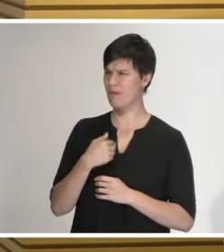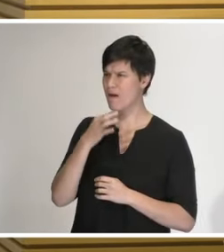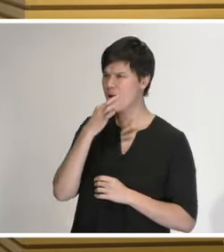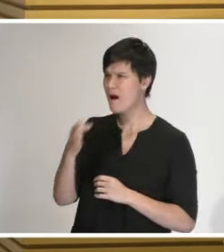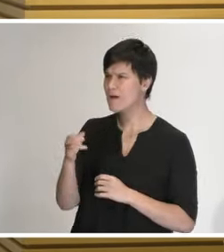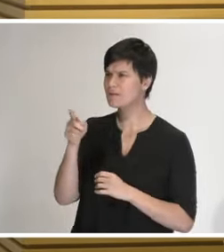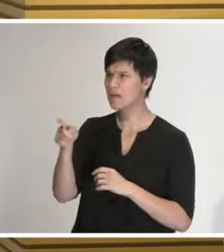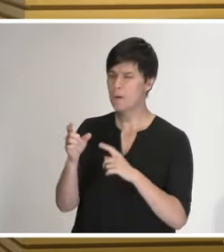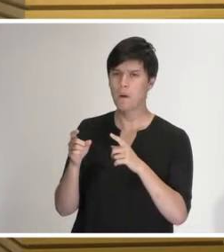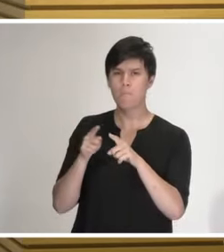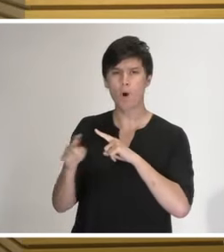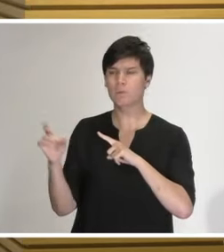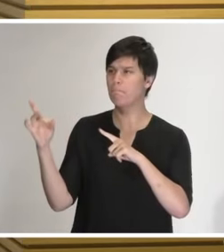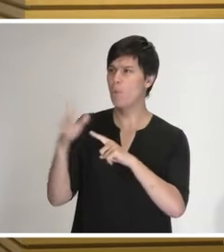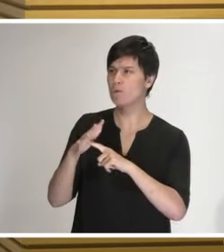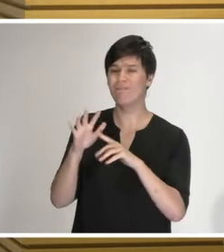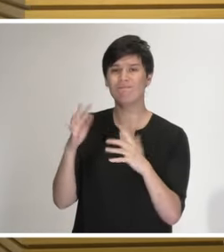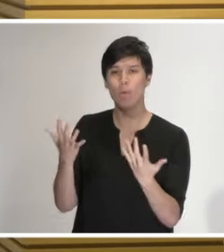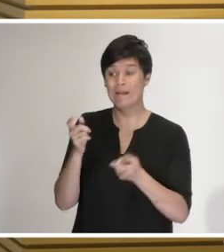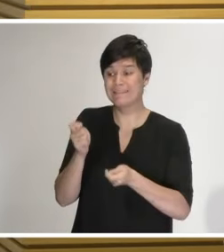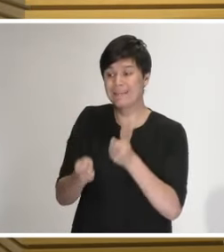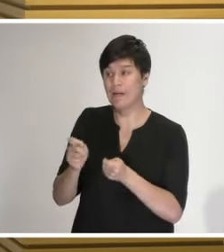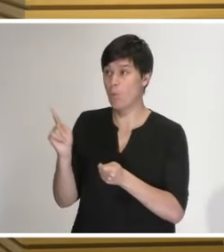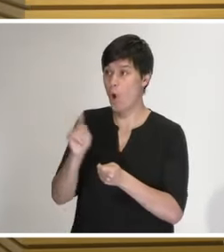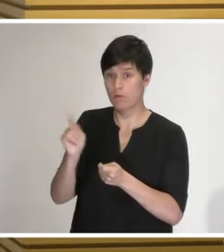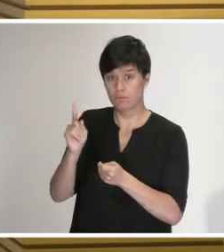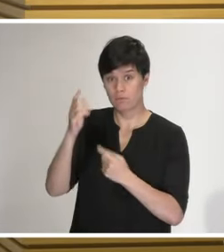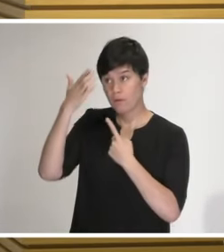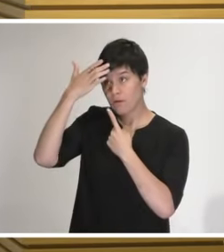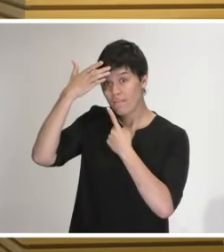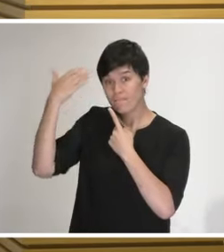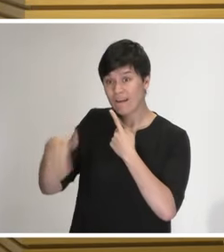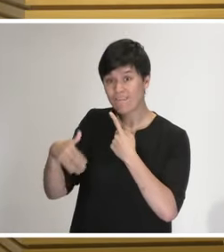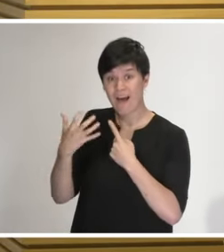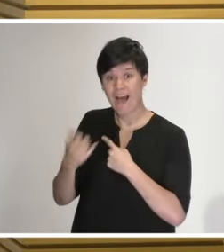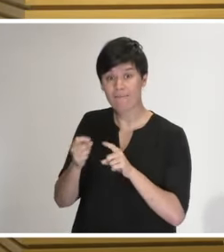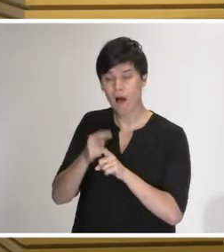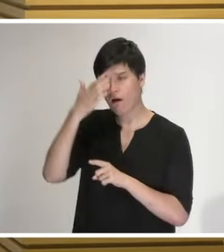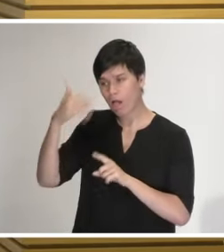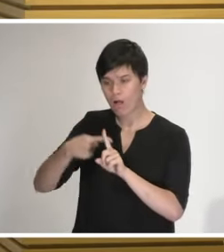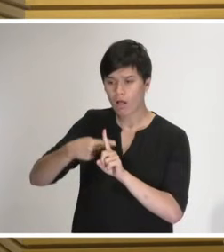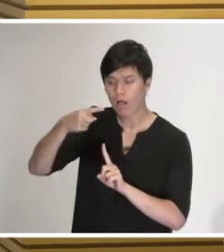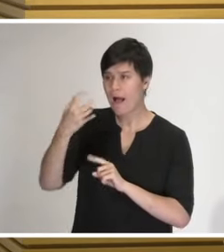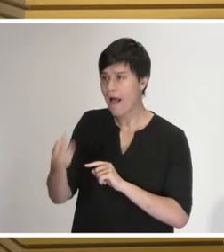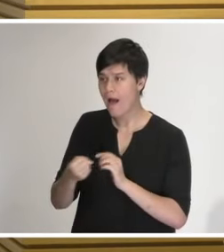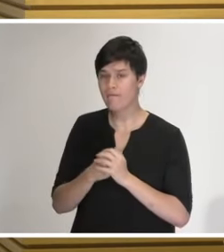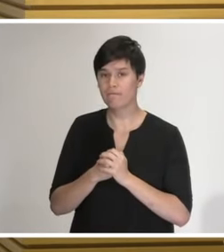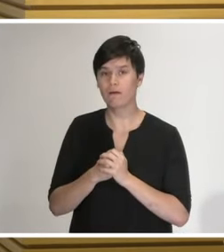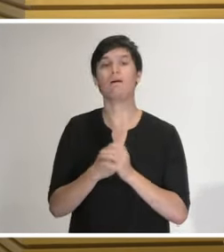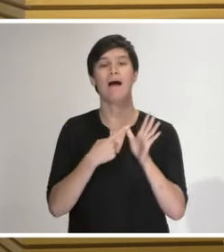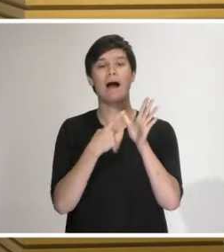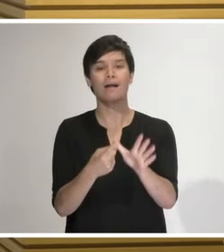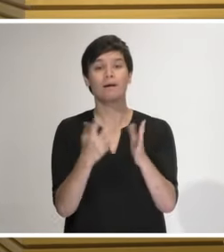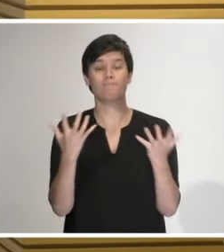the key thing there now? Fever requirements? Fever is one of the key ones. It's really clarity on what was issued earlier in the week, because the